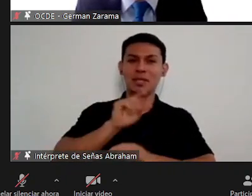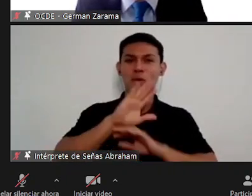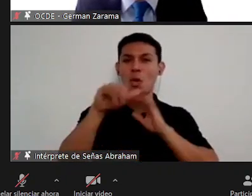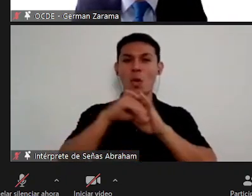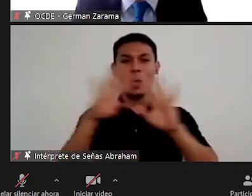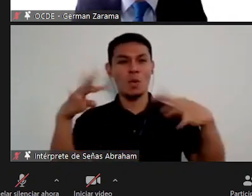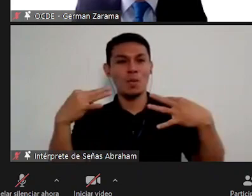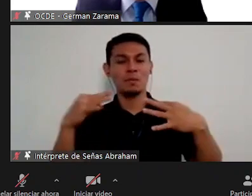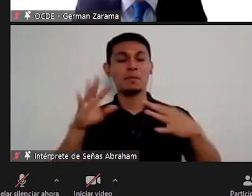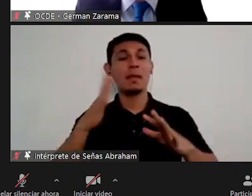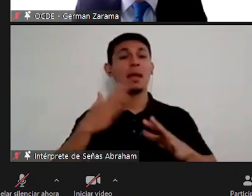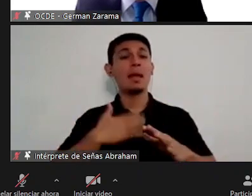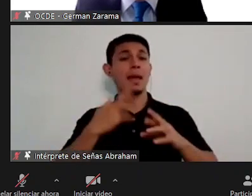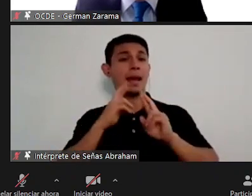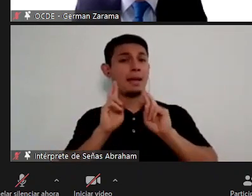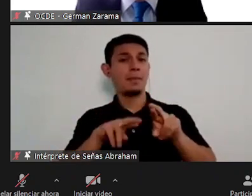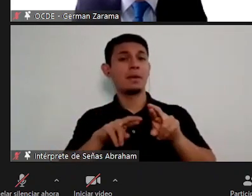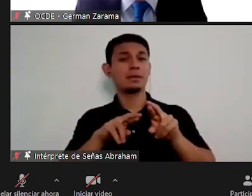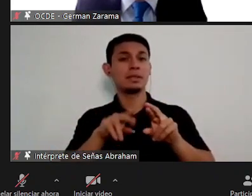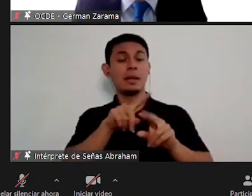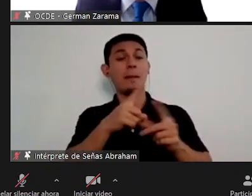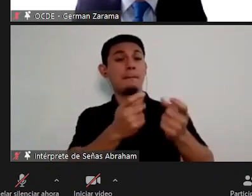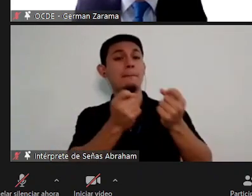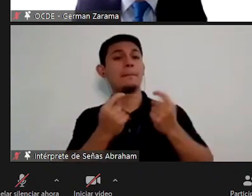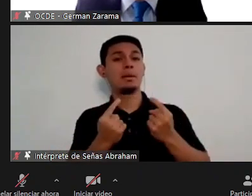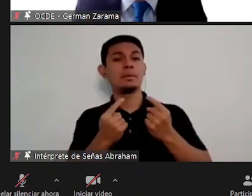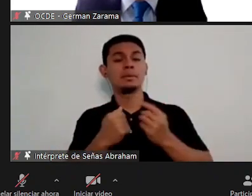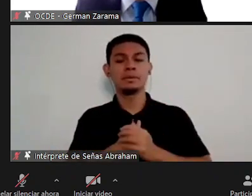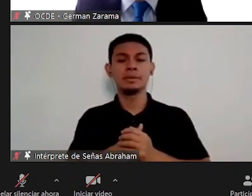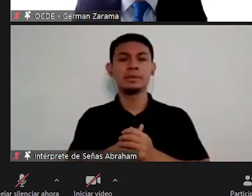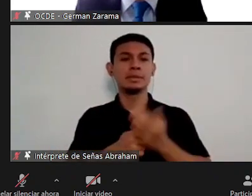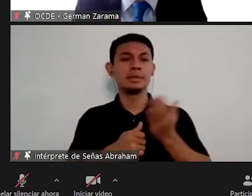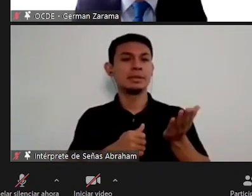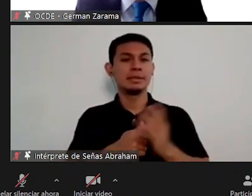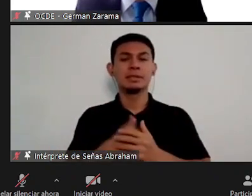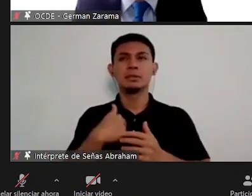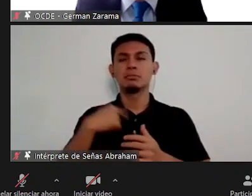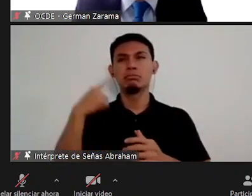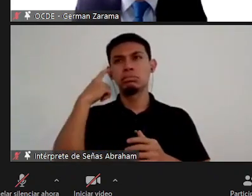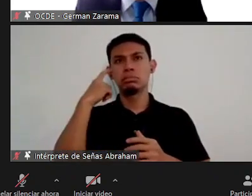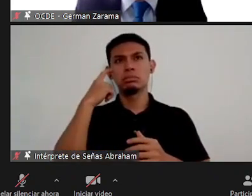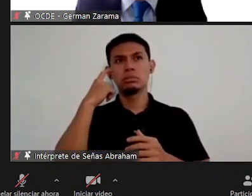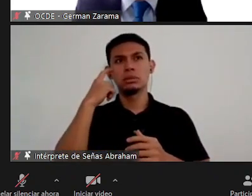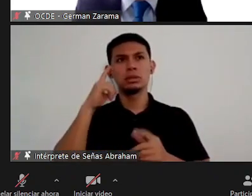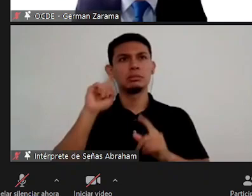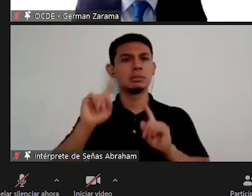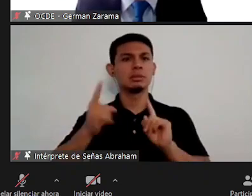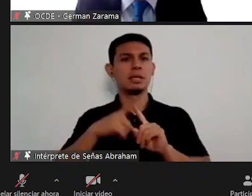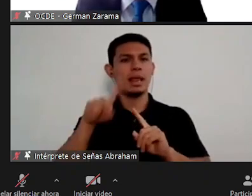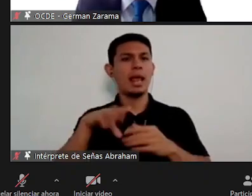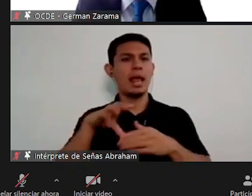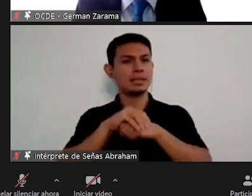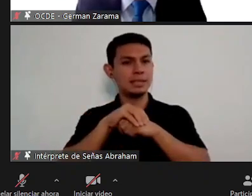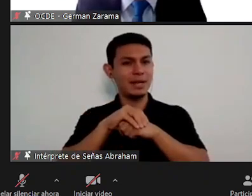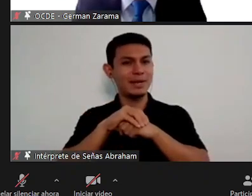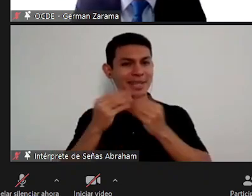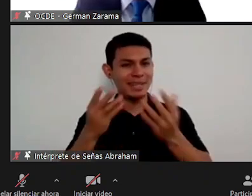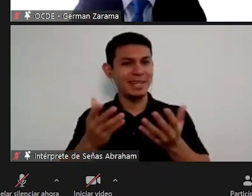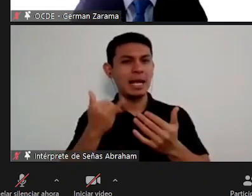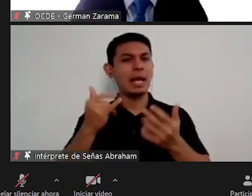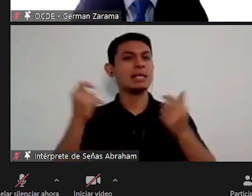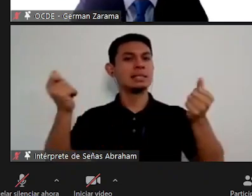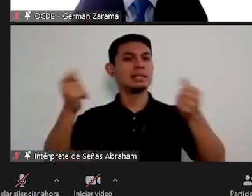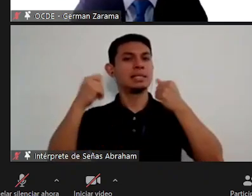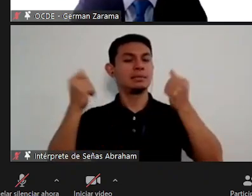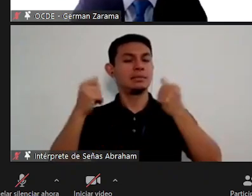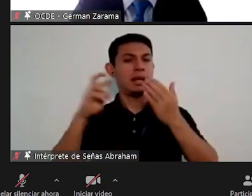panelists and everyone who's here with us um in response to your question carmen first of all i think we need to